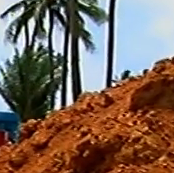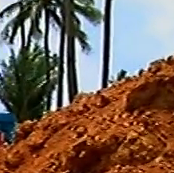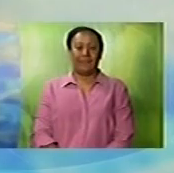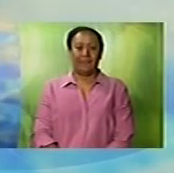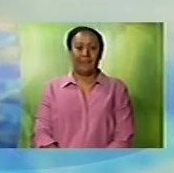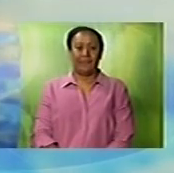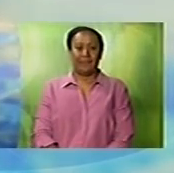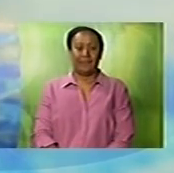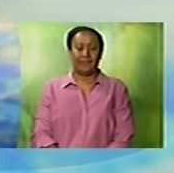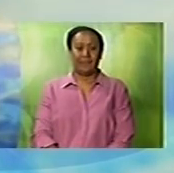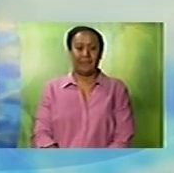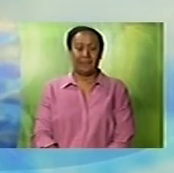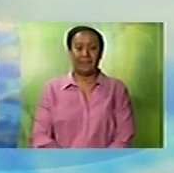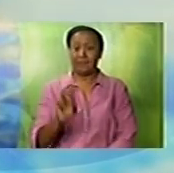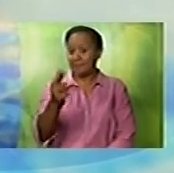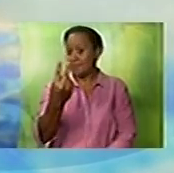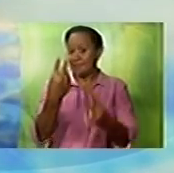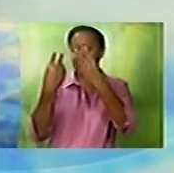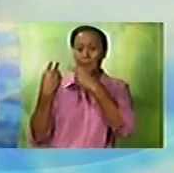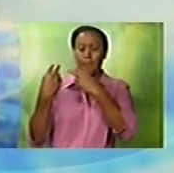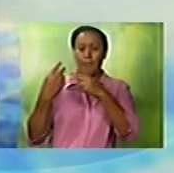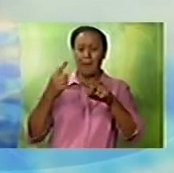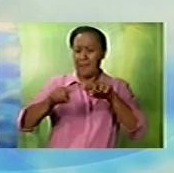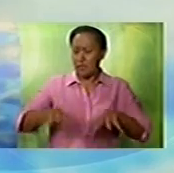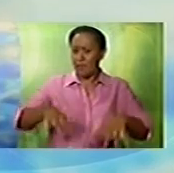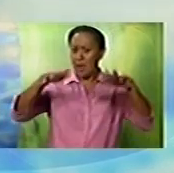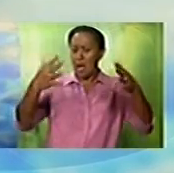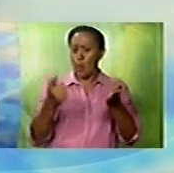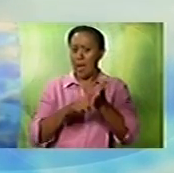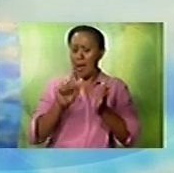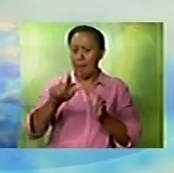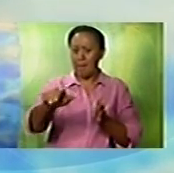Marist. Coming up after the break, flash flooding,